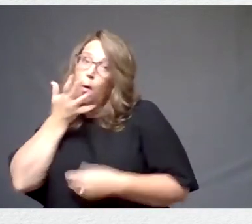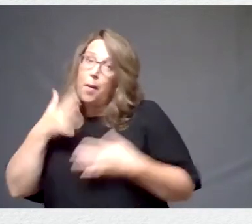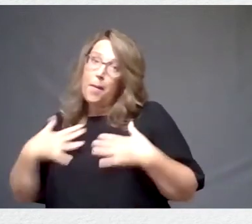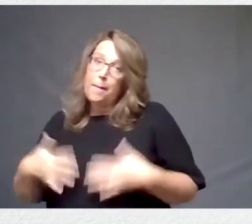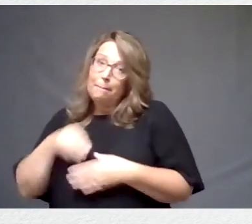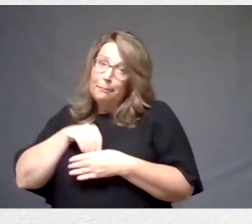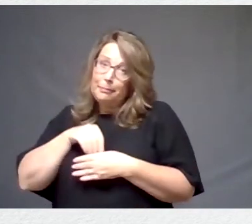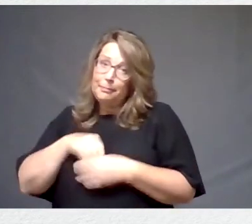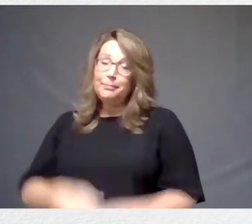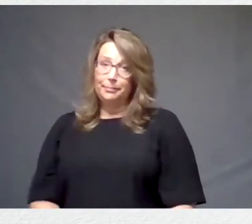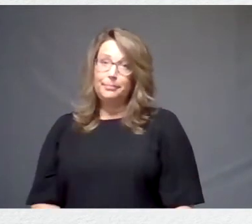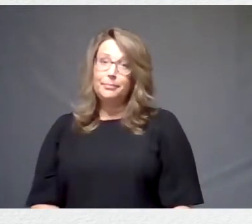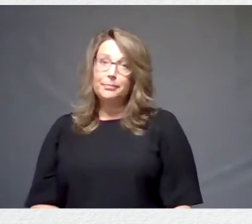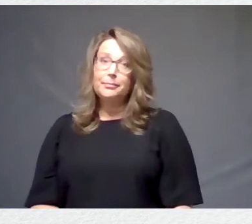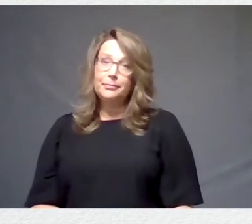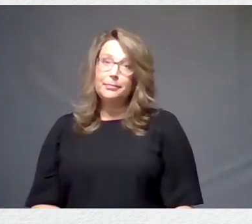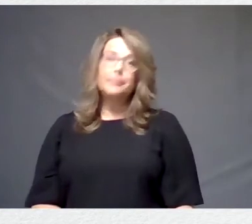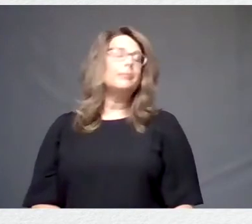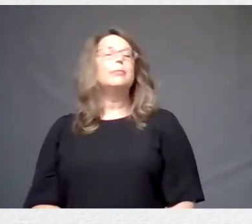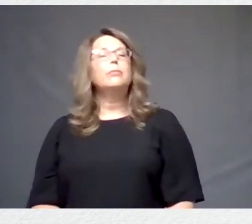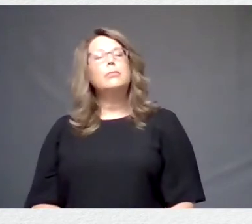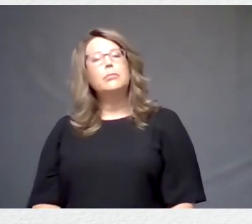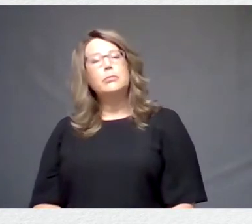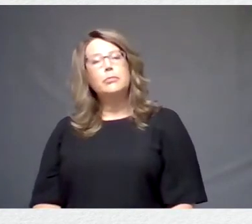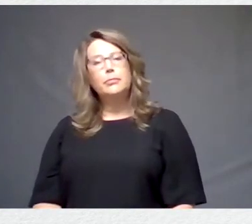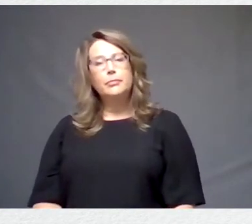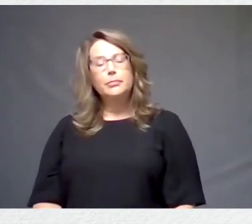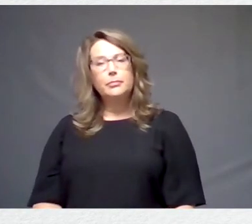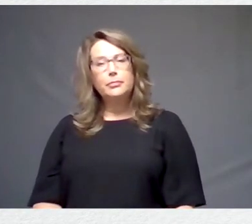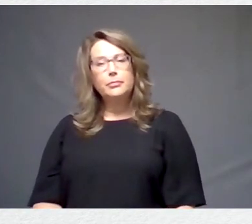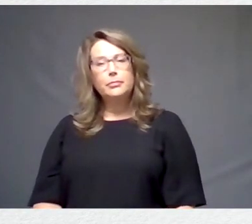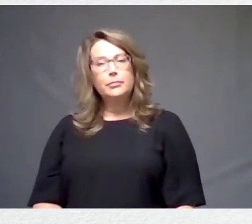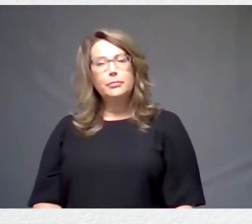importante para la gente es comer, beber y tener abrigo.